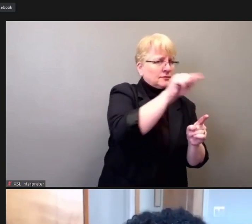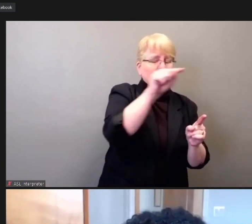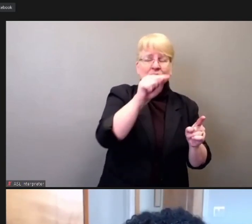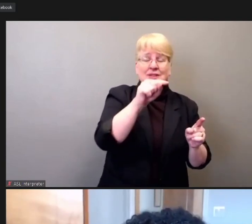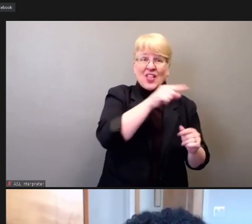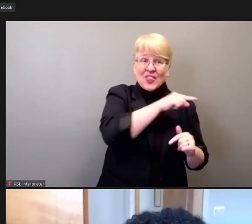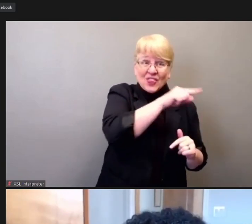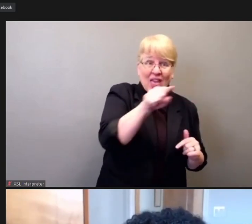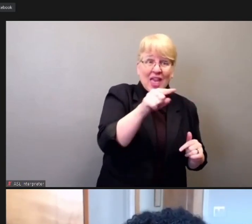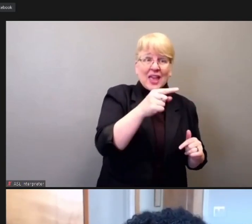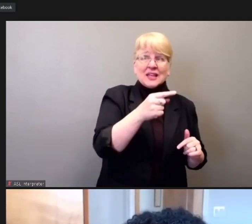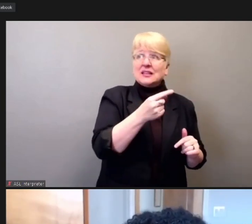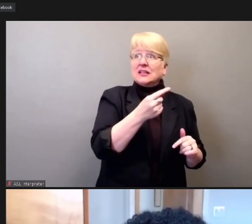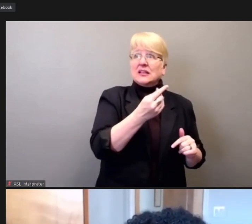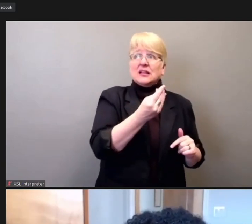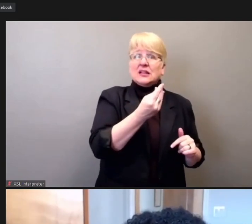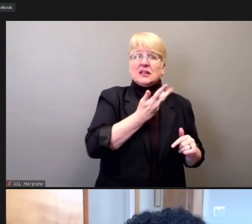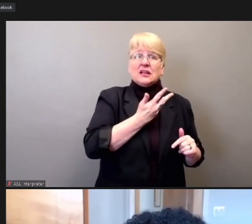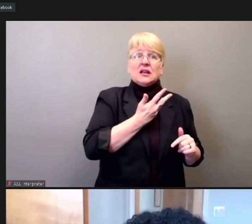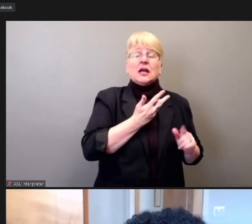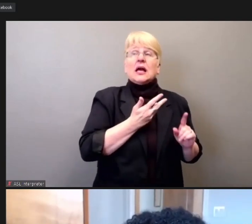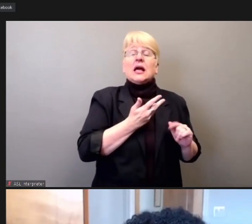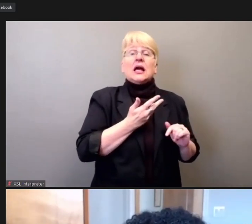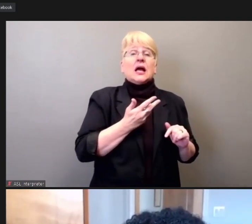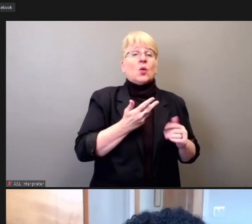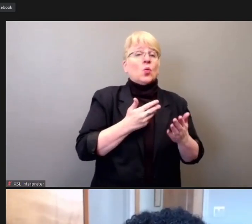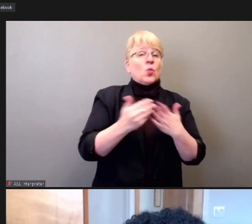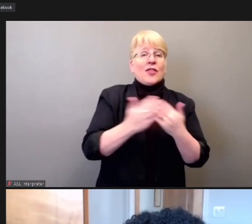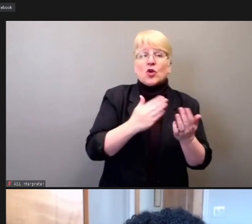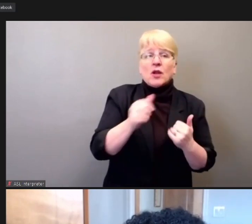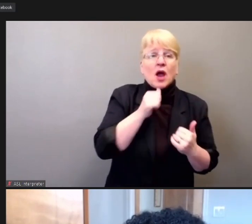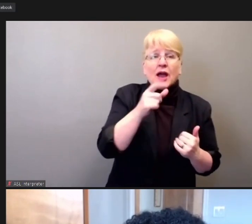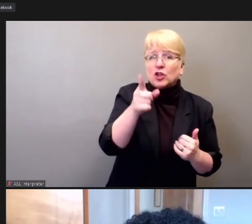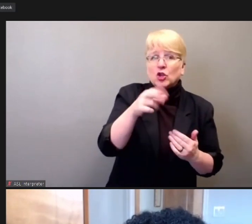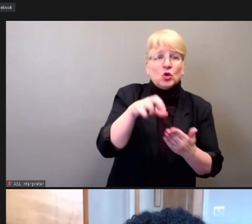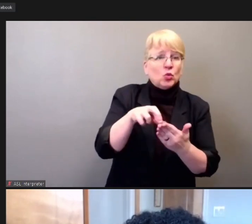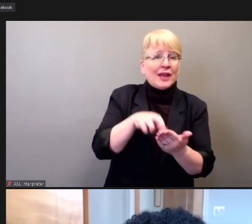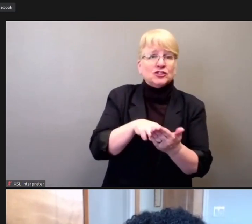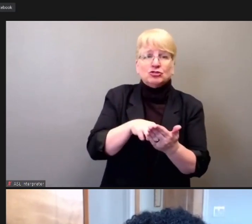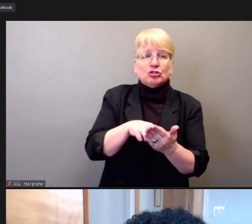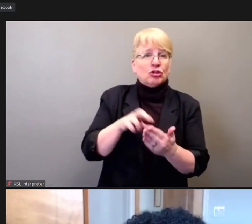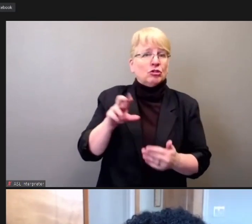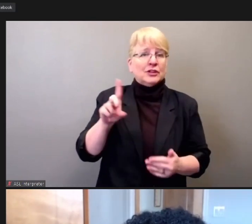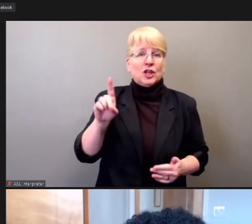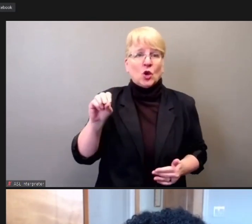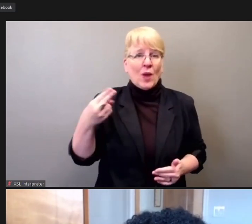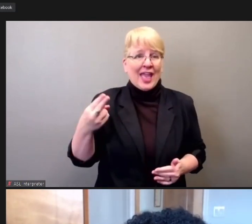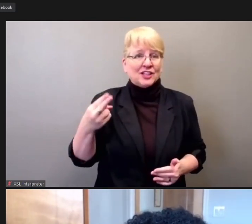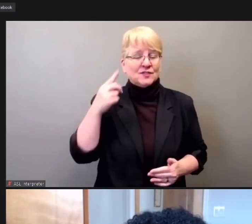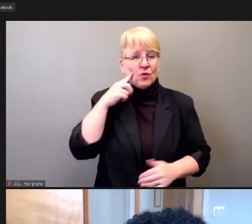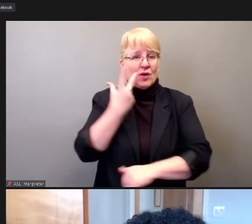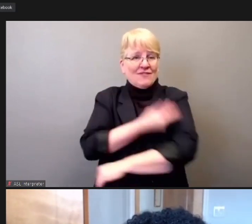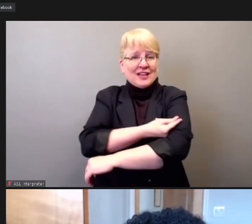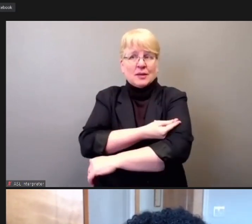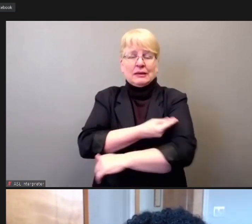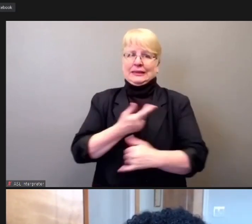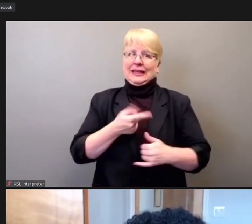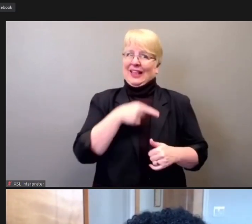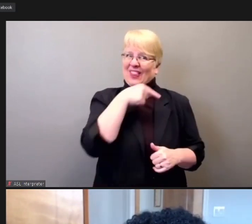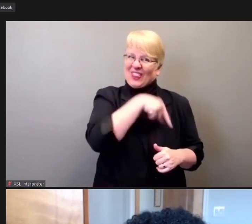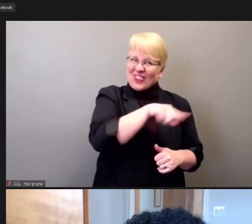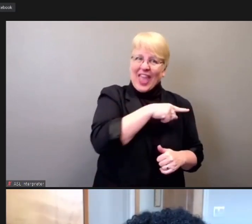folks, whether they register or not on the site, to try to go straight through their own doctors or medical